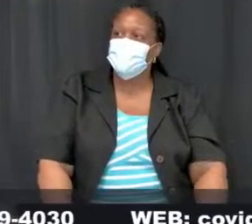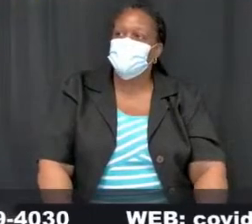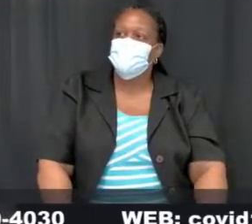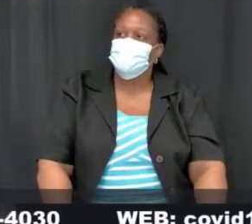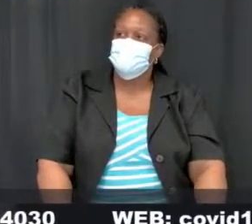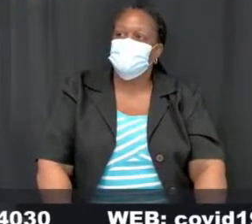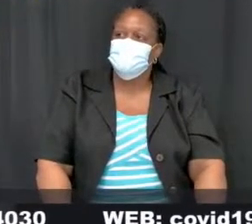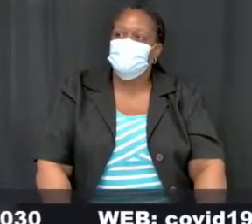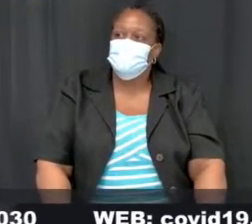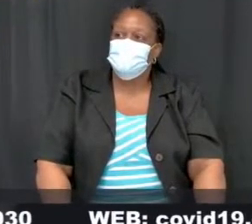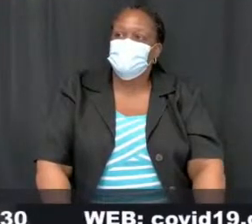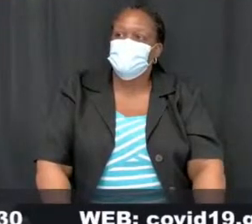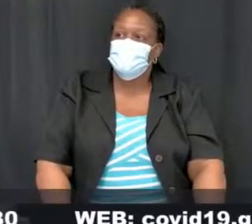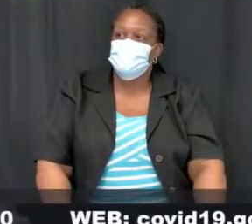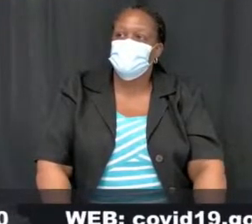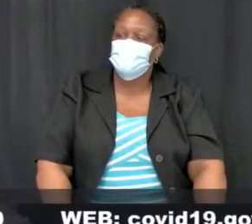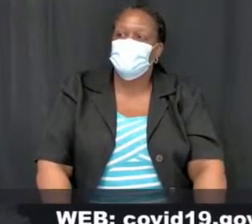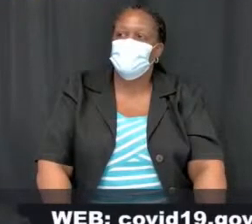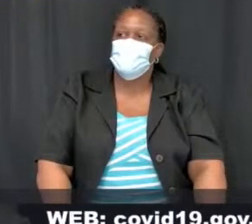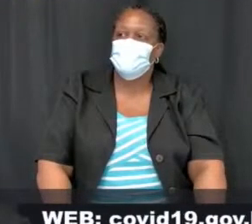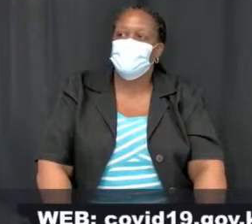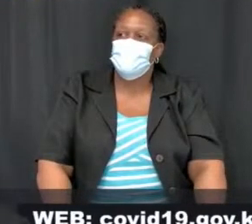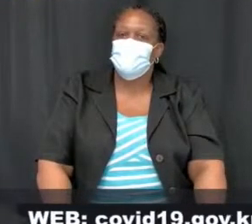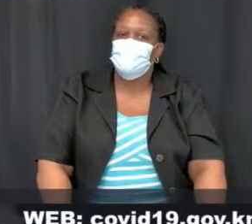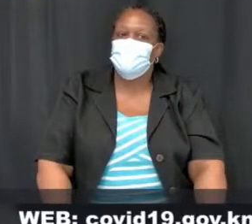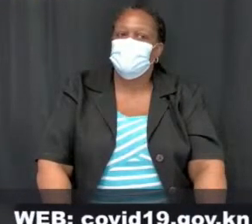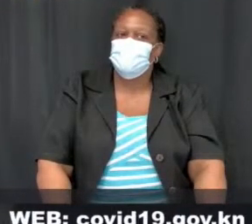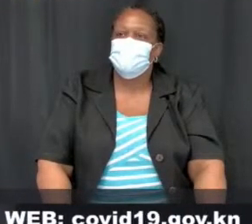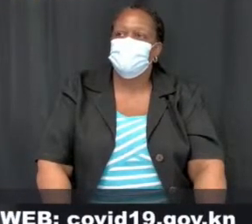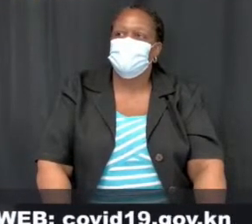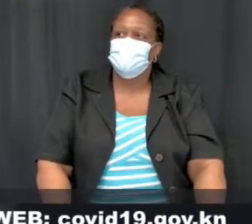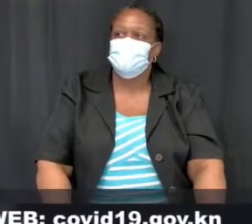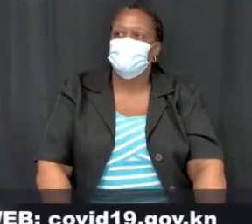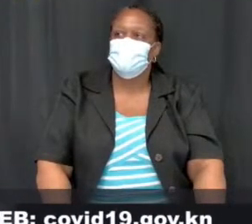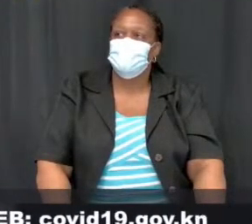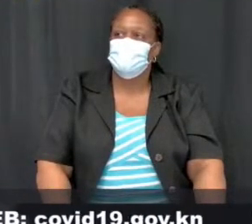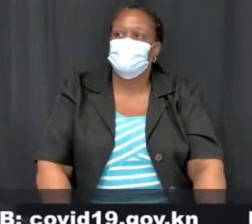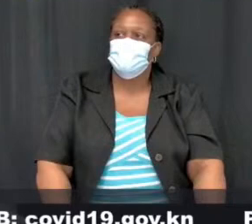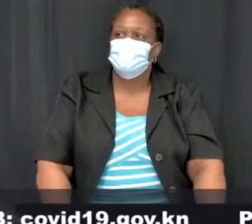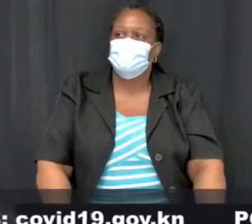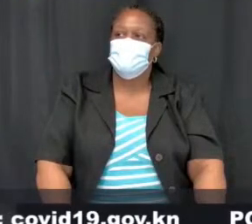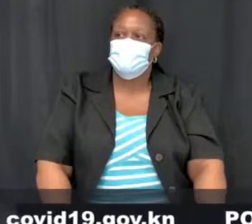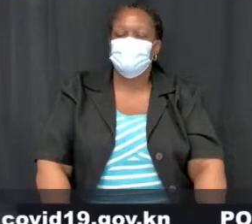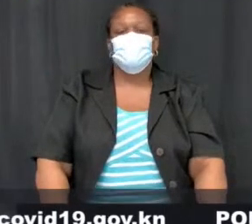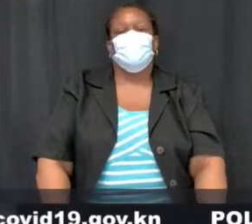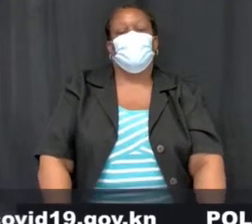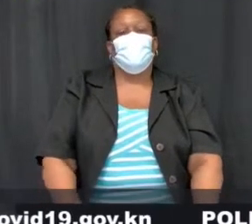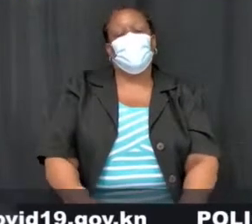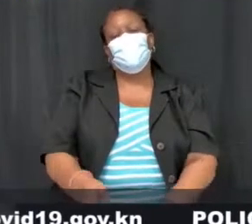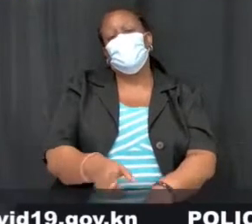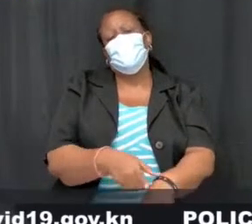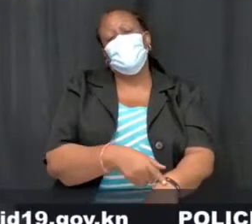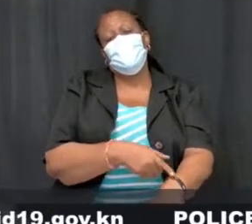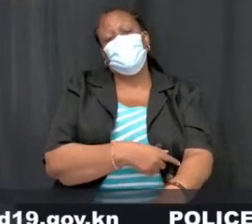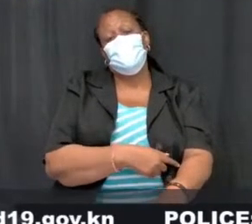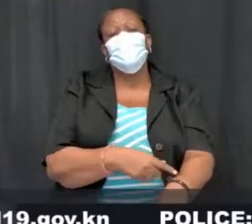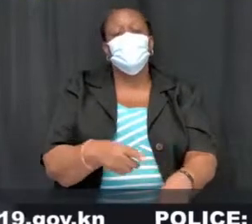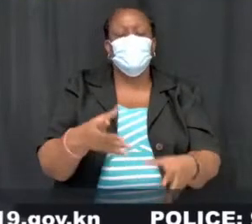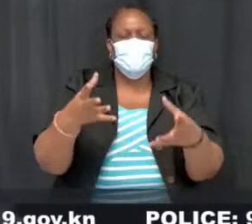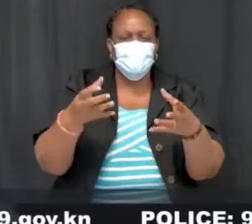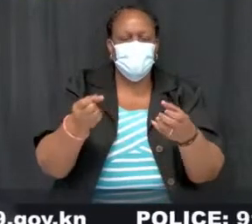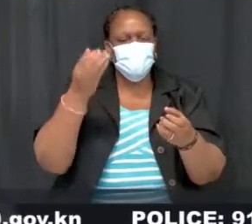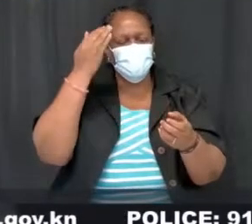Well, let me start by saying that long is relative, because this pandemic reached St. Kitts about 18 months ago, and we continue to